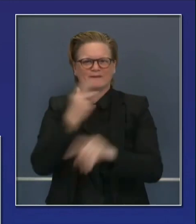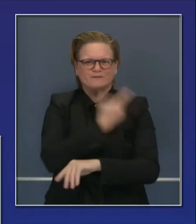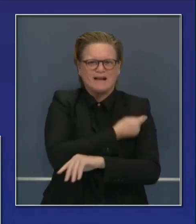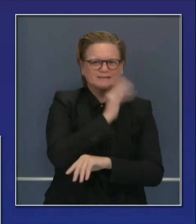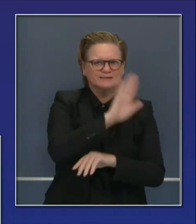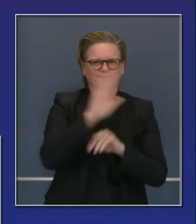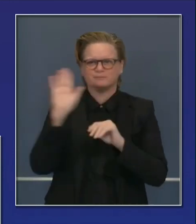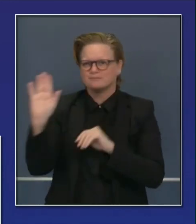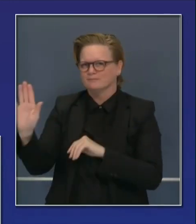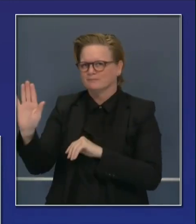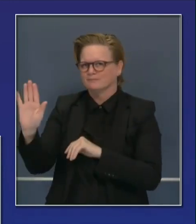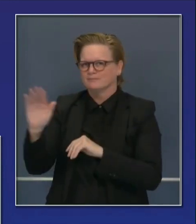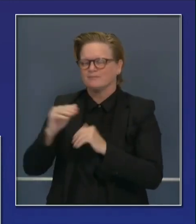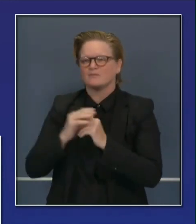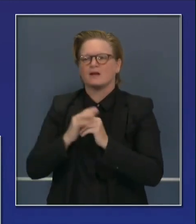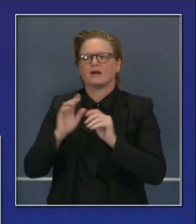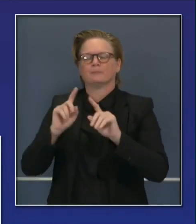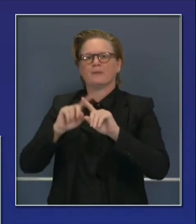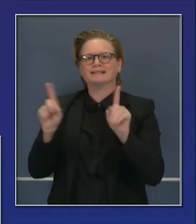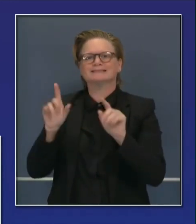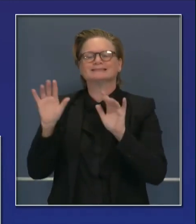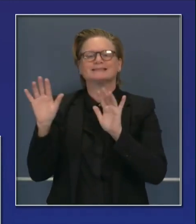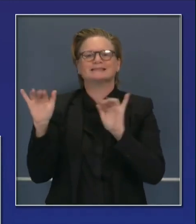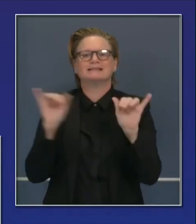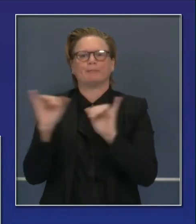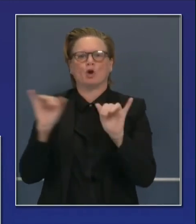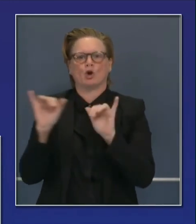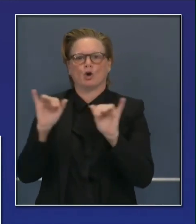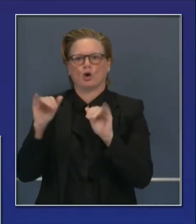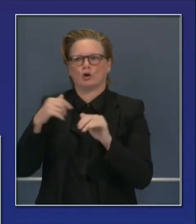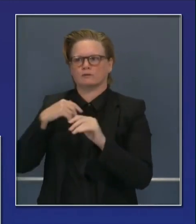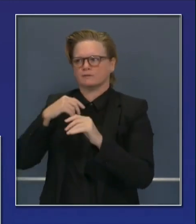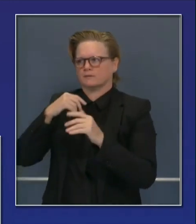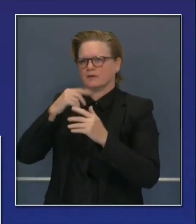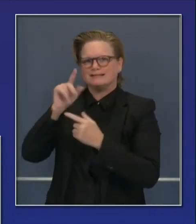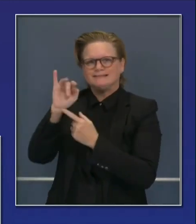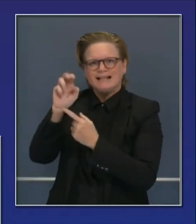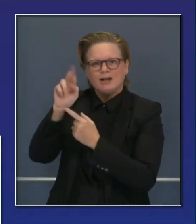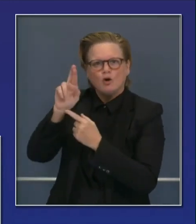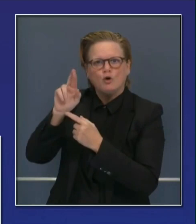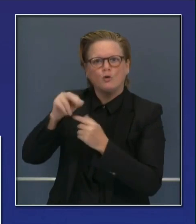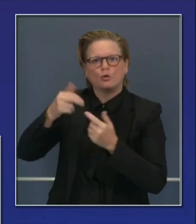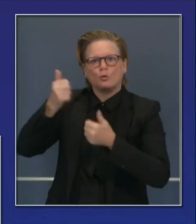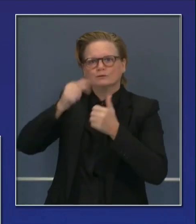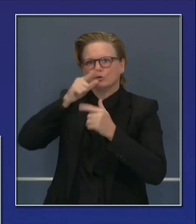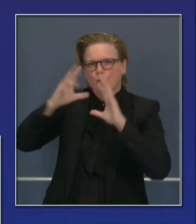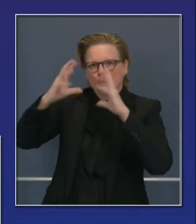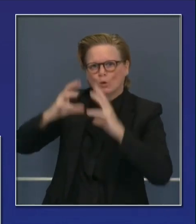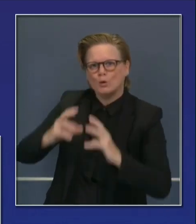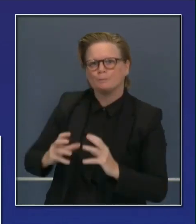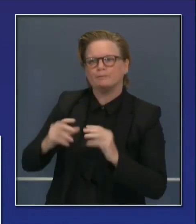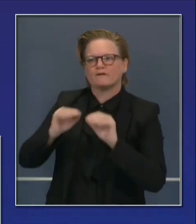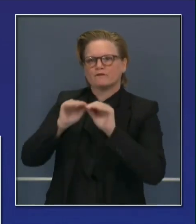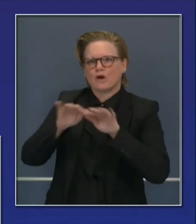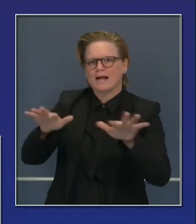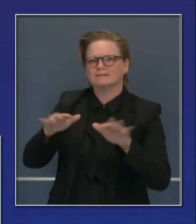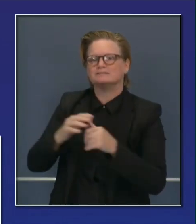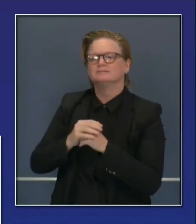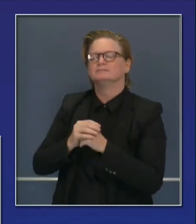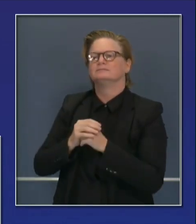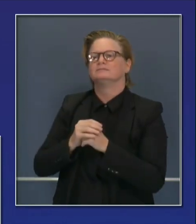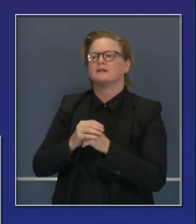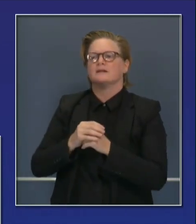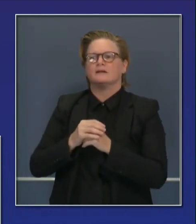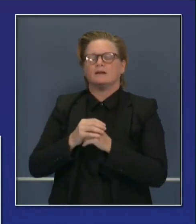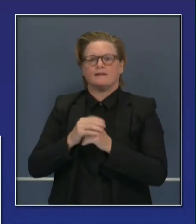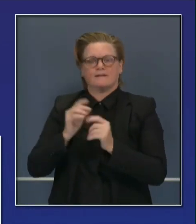the same. Again, very encouraged by not only the speed, but the efficacy and availability